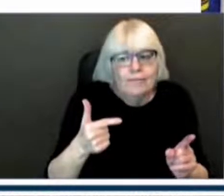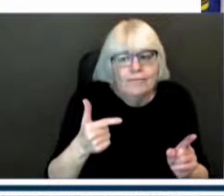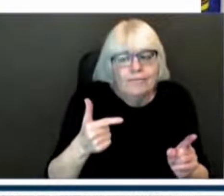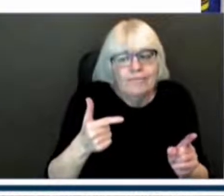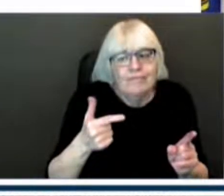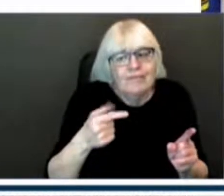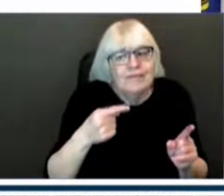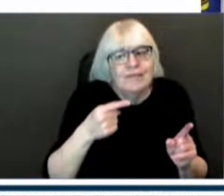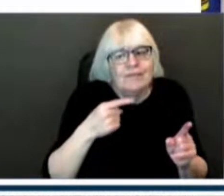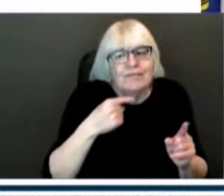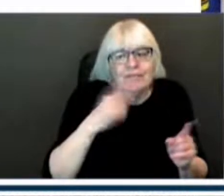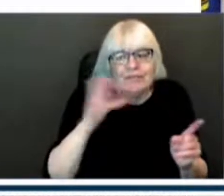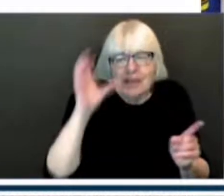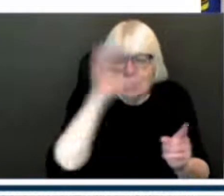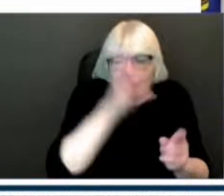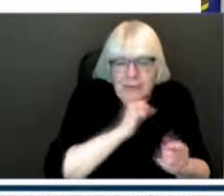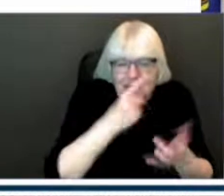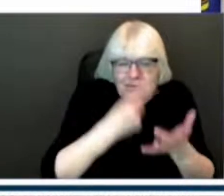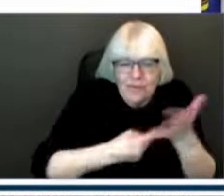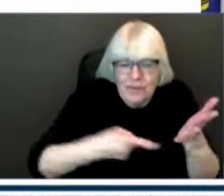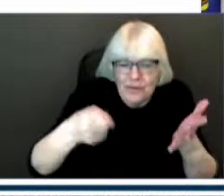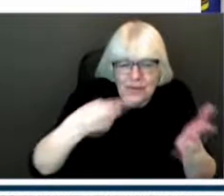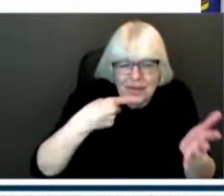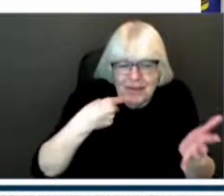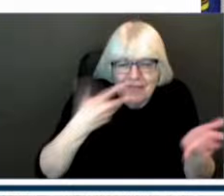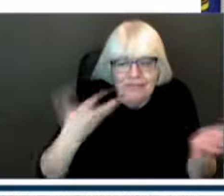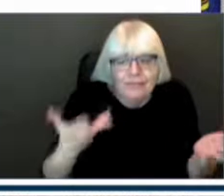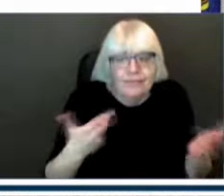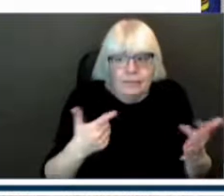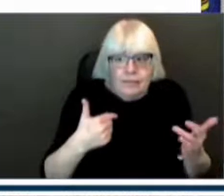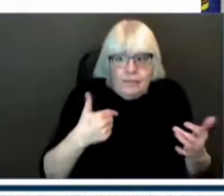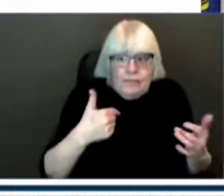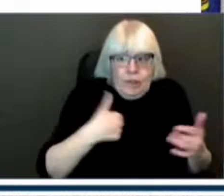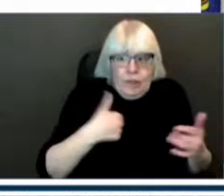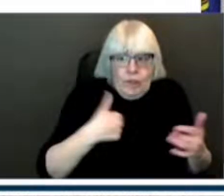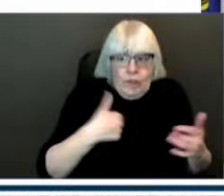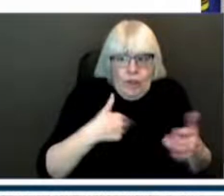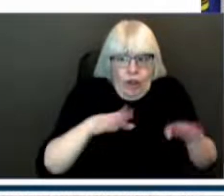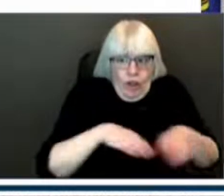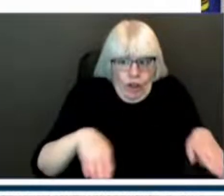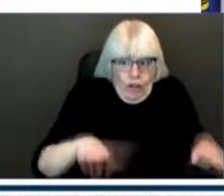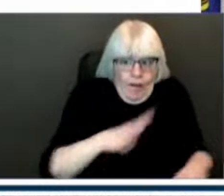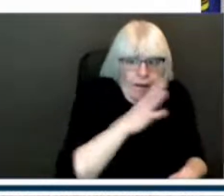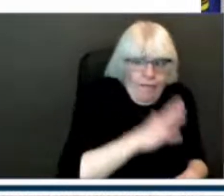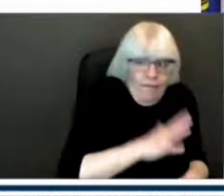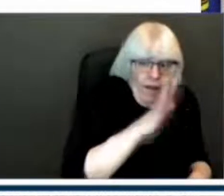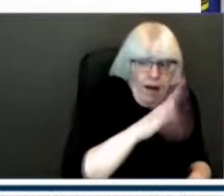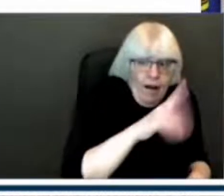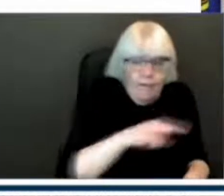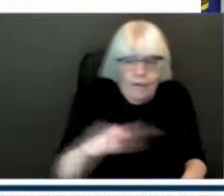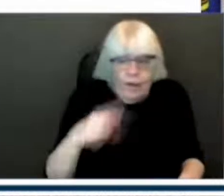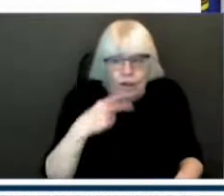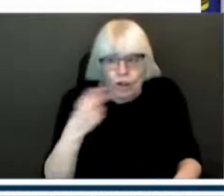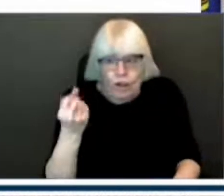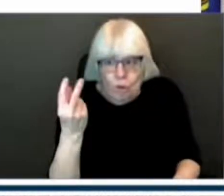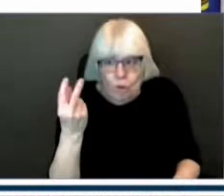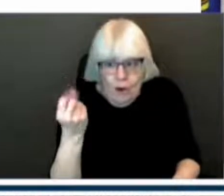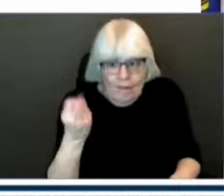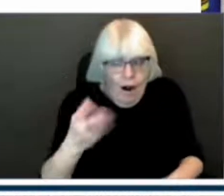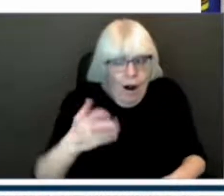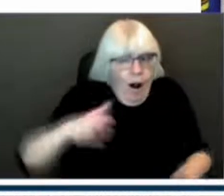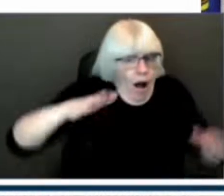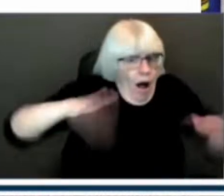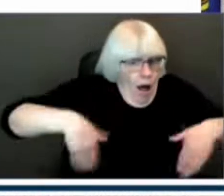old that tested positive for COVID before their scheduled first vaccine dose, how long should they wait